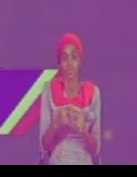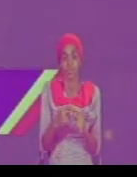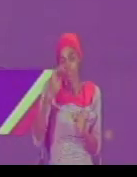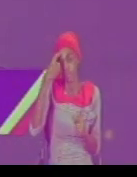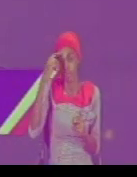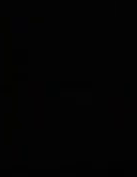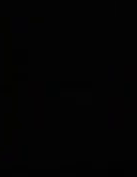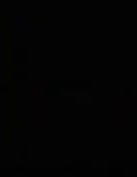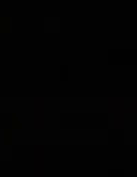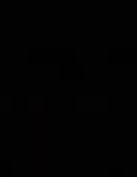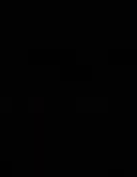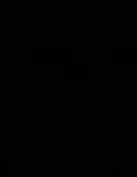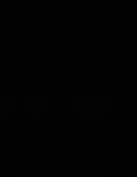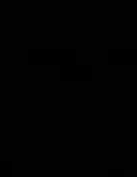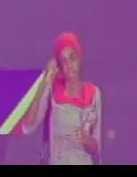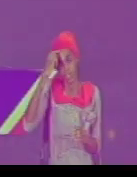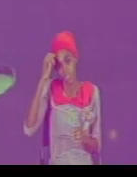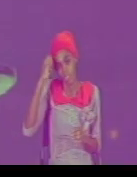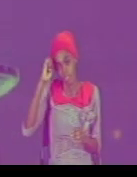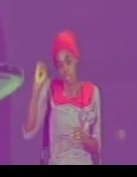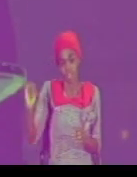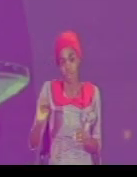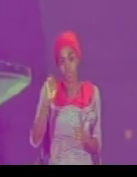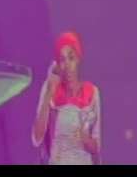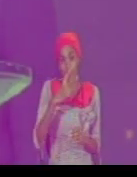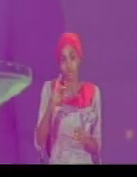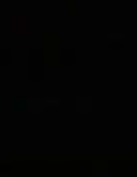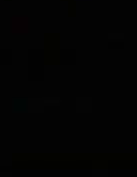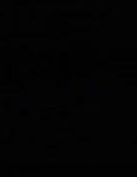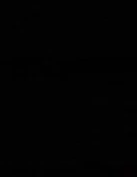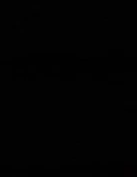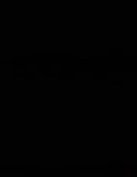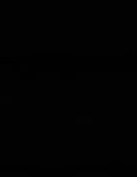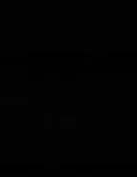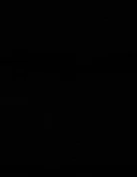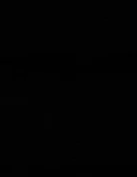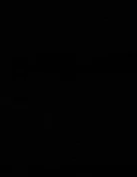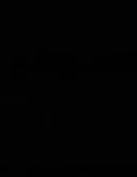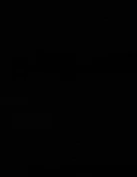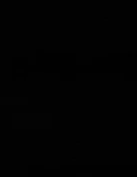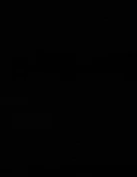And ever. Look at verse 2. It says, every day,